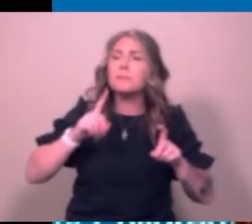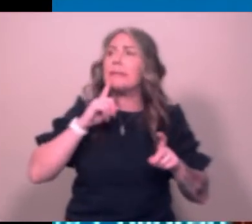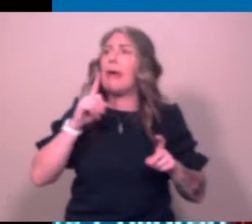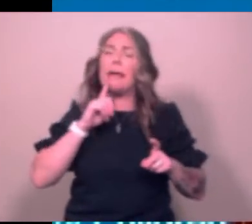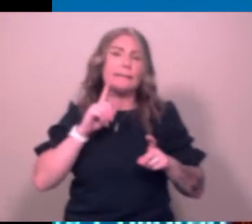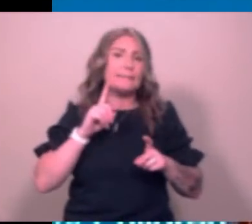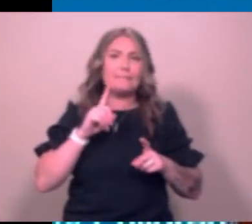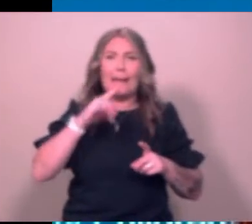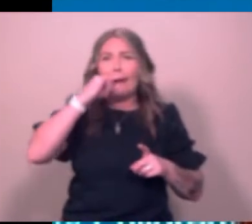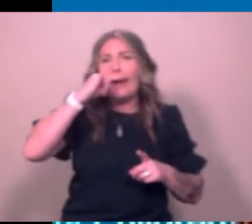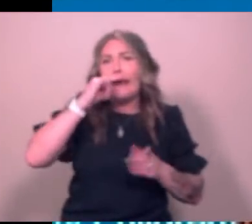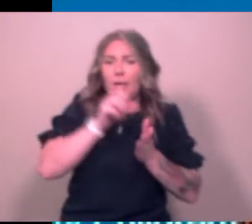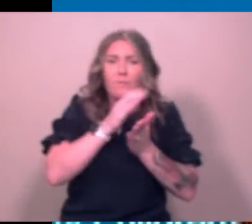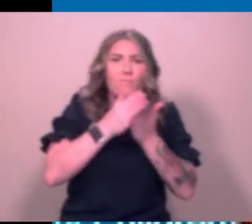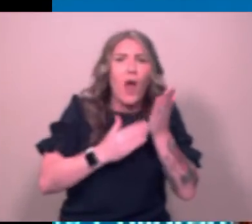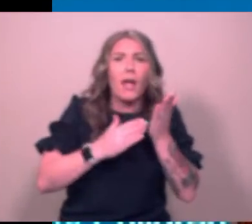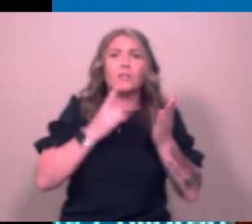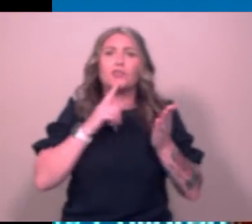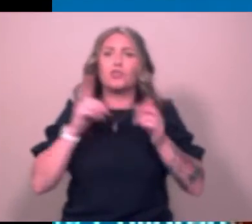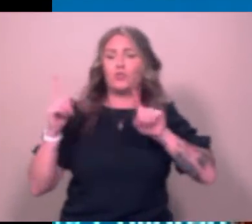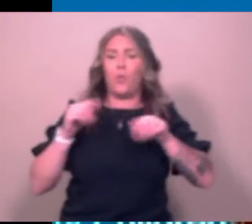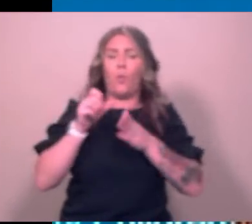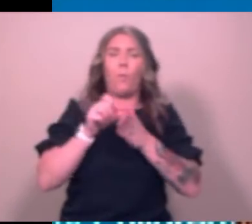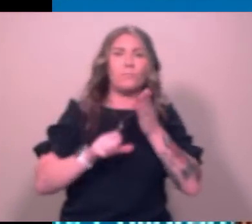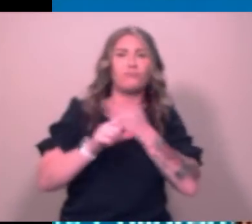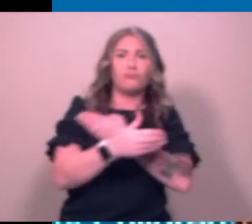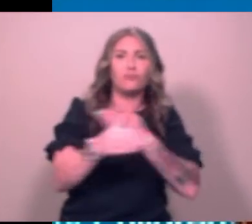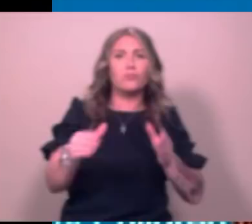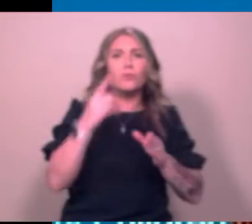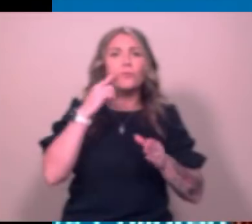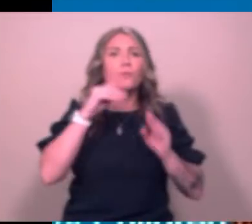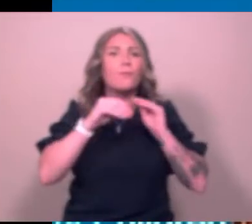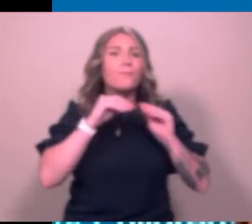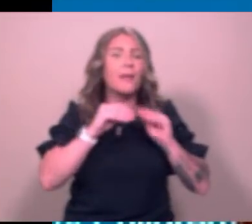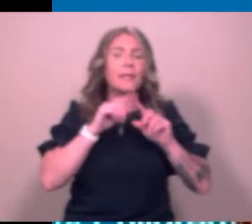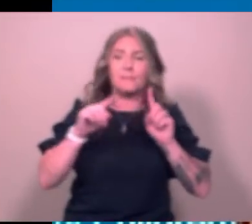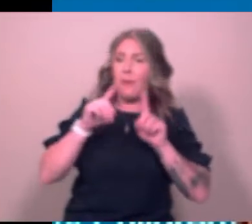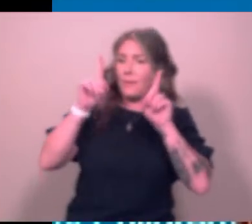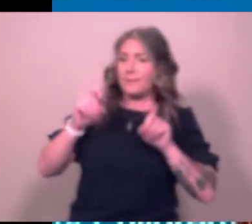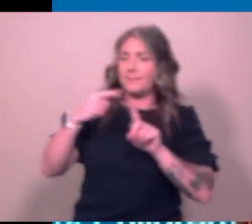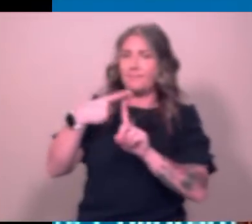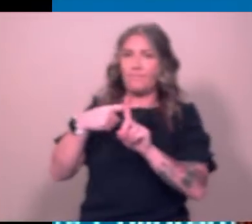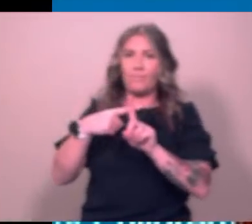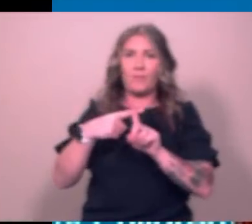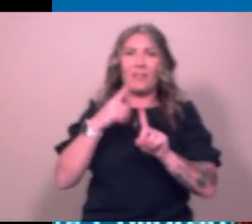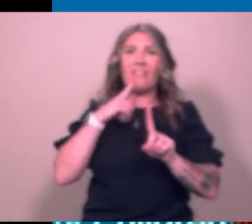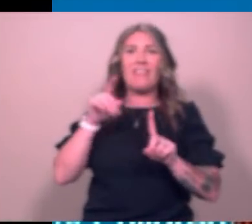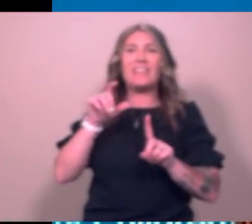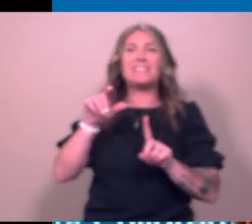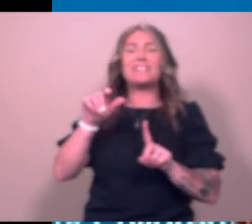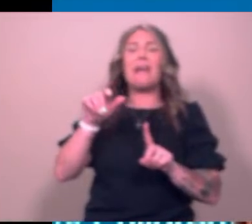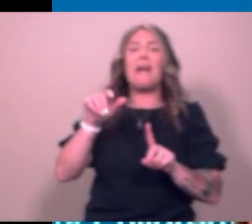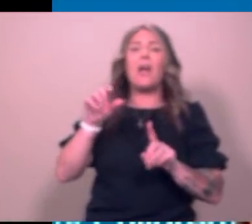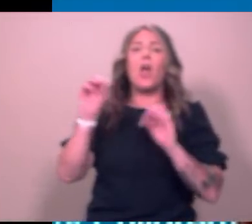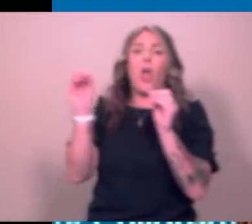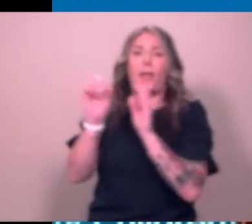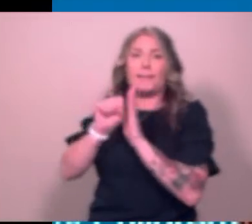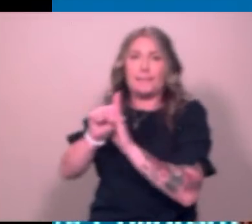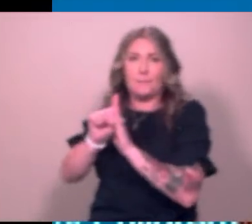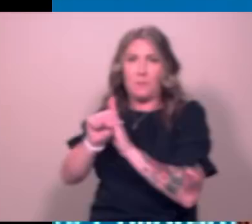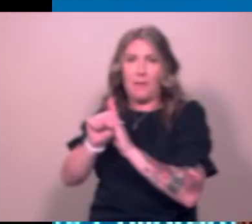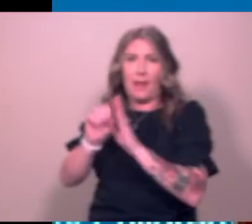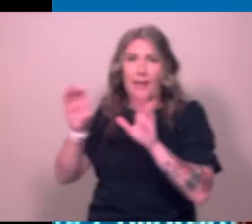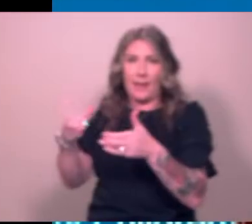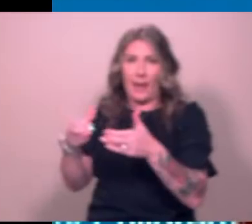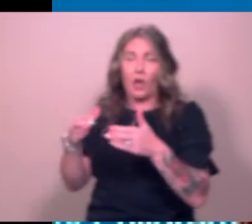have something else, that they're going to go to the operating room for to get that fixed, that get tested, that goes in the asymptomatic category. And